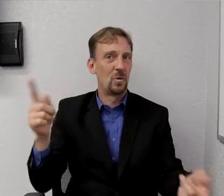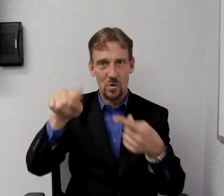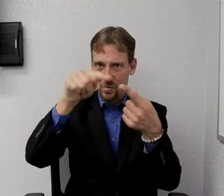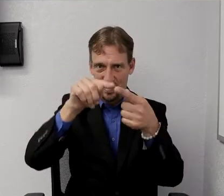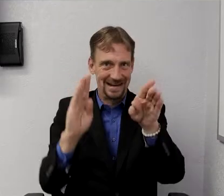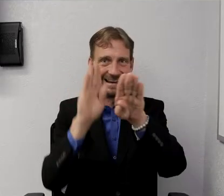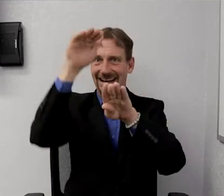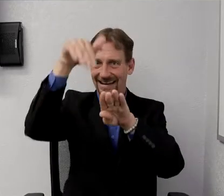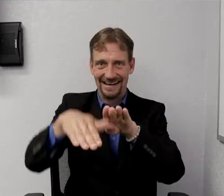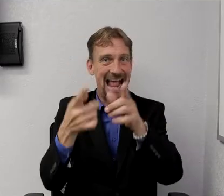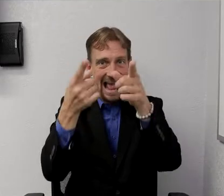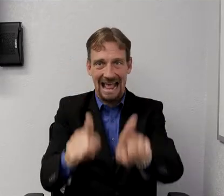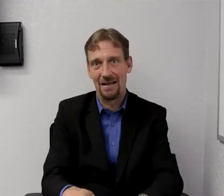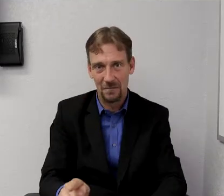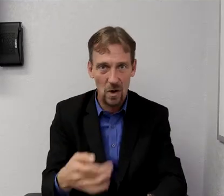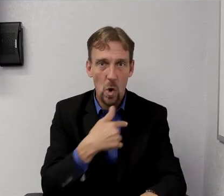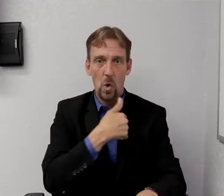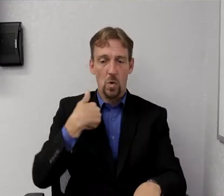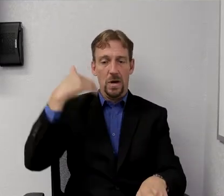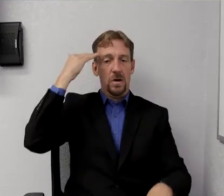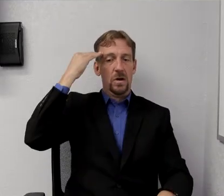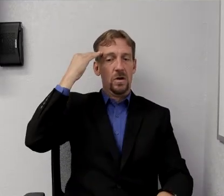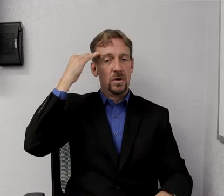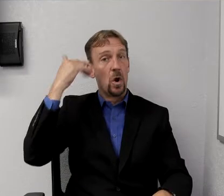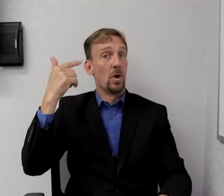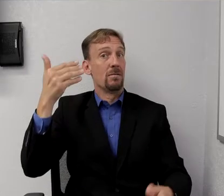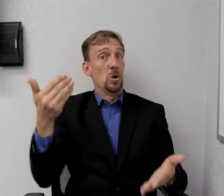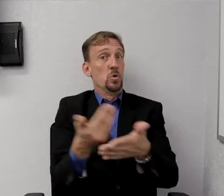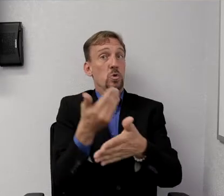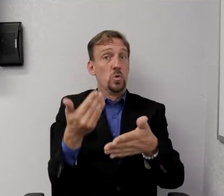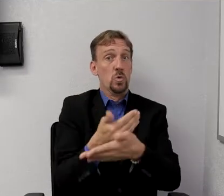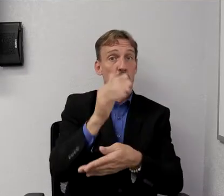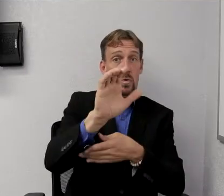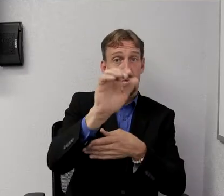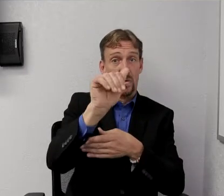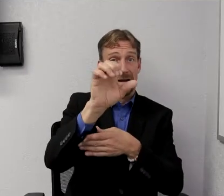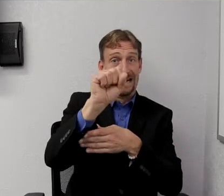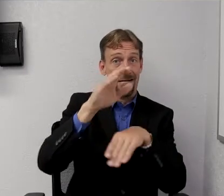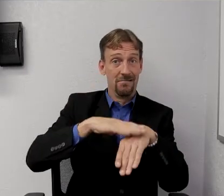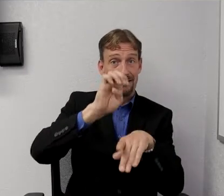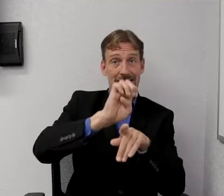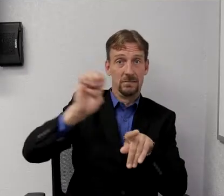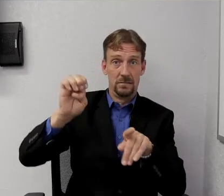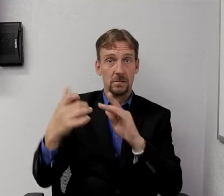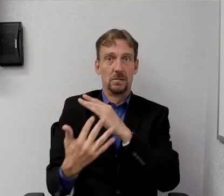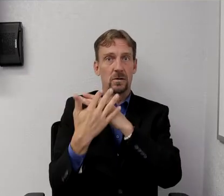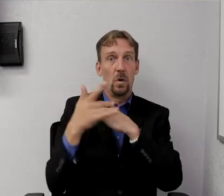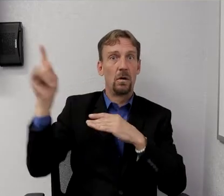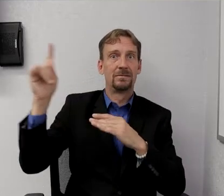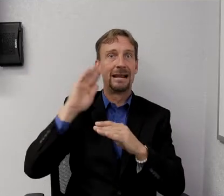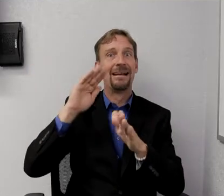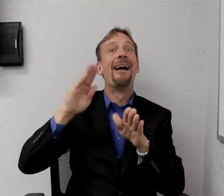the outbreak, the rate of new cases on the East Coast appears to be